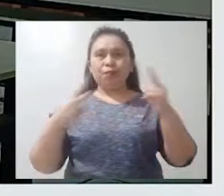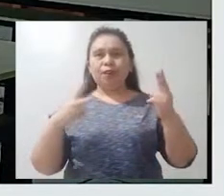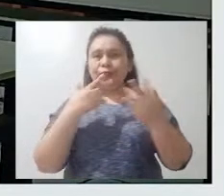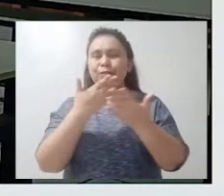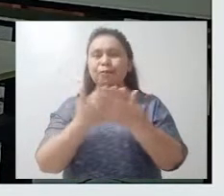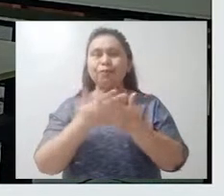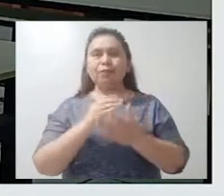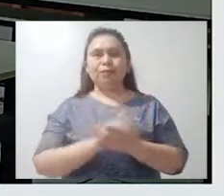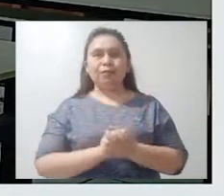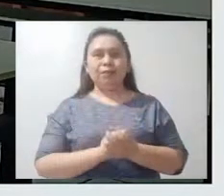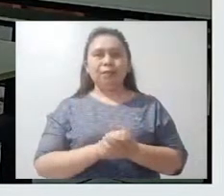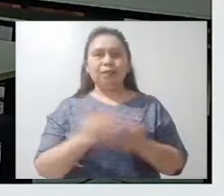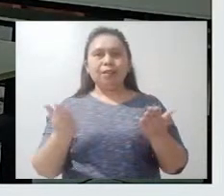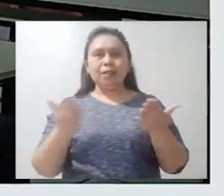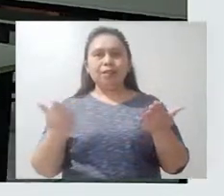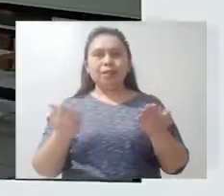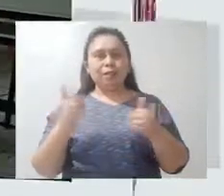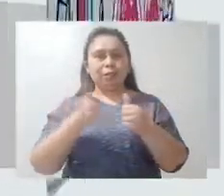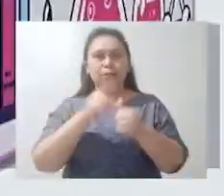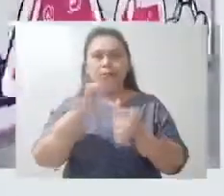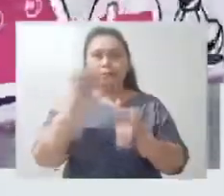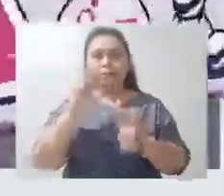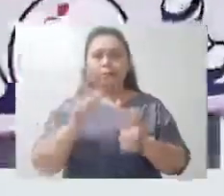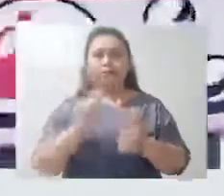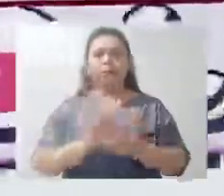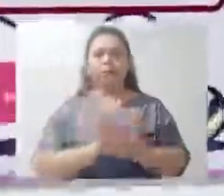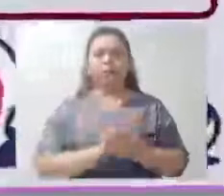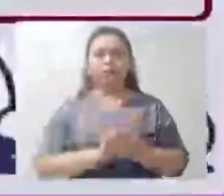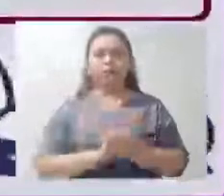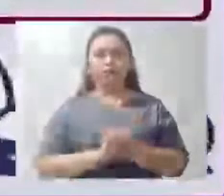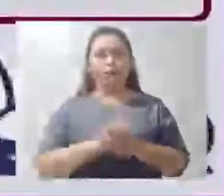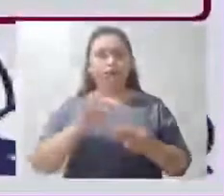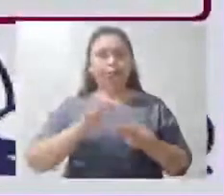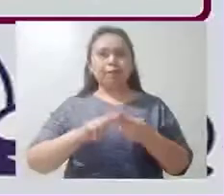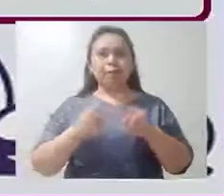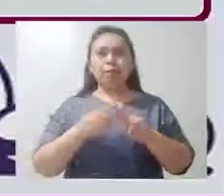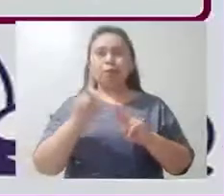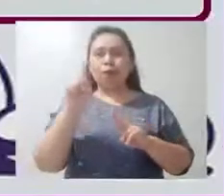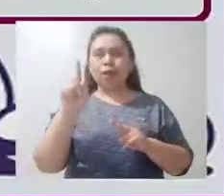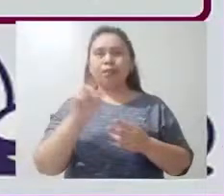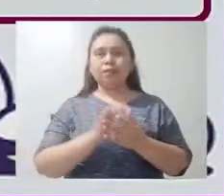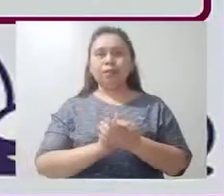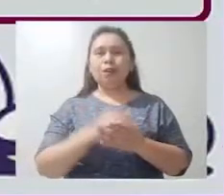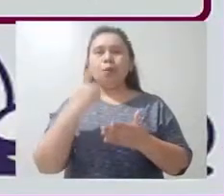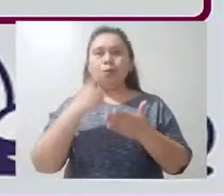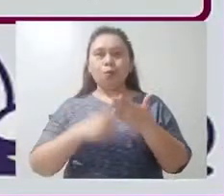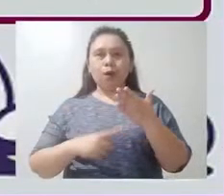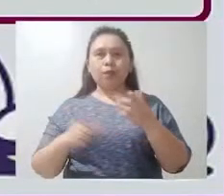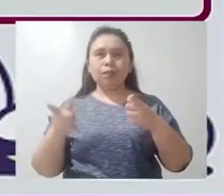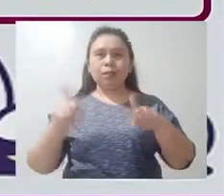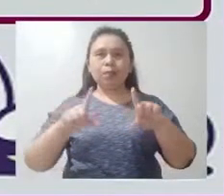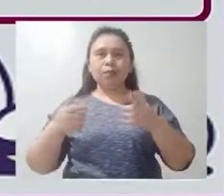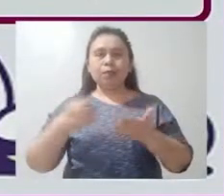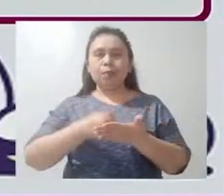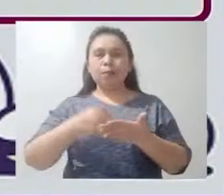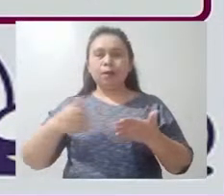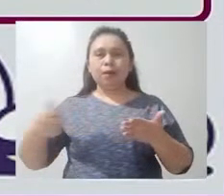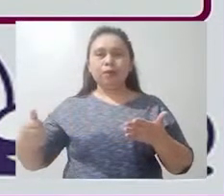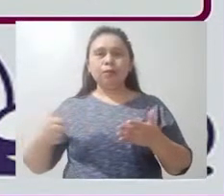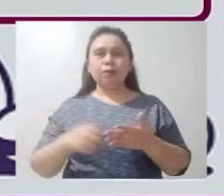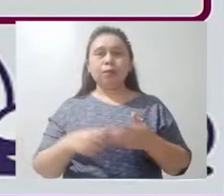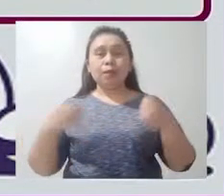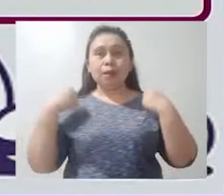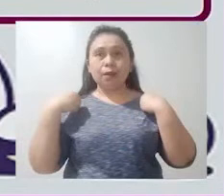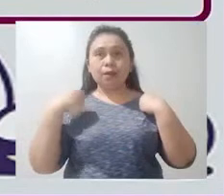Very good. Here is the first question. Number 1, what laboratory